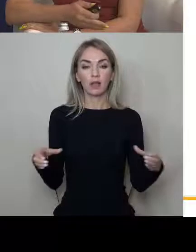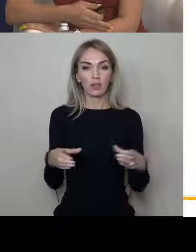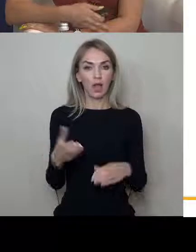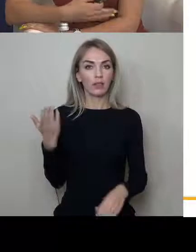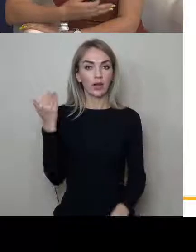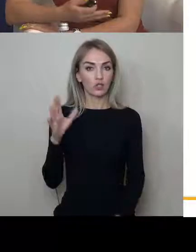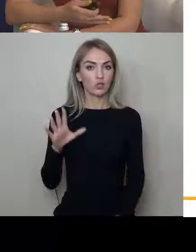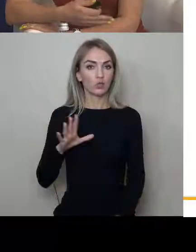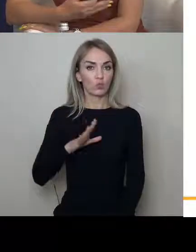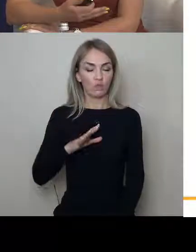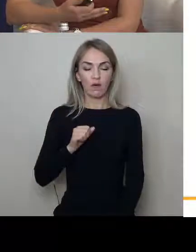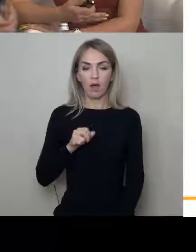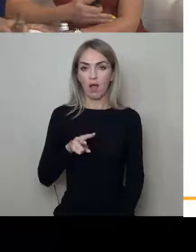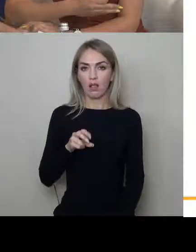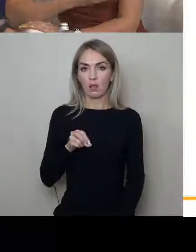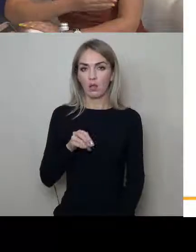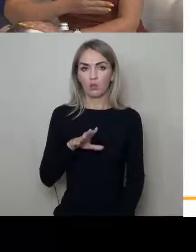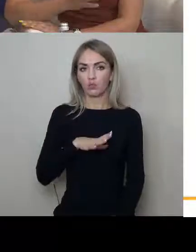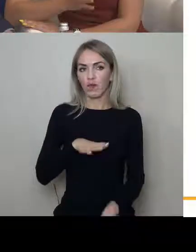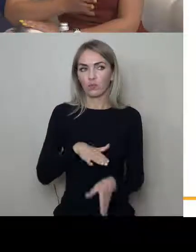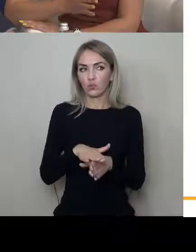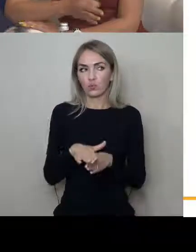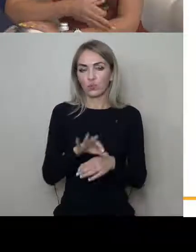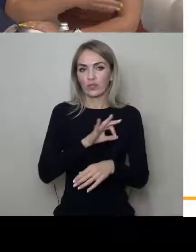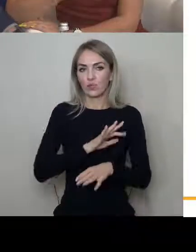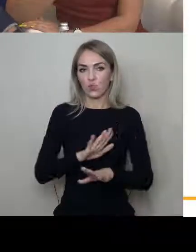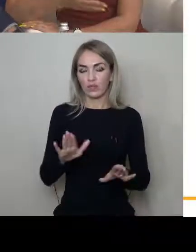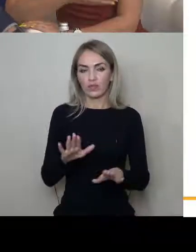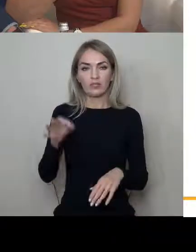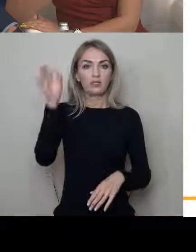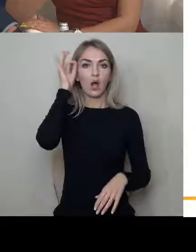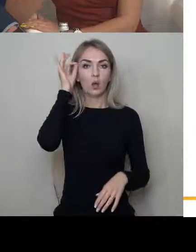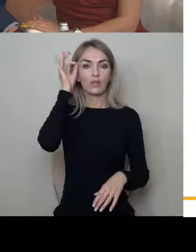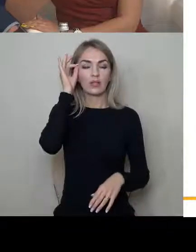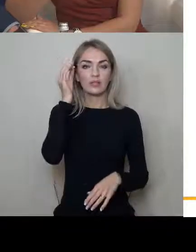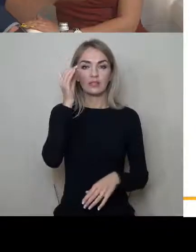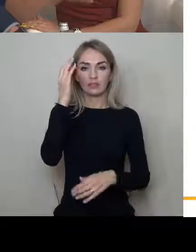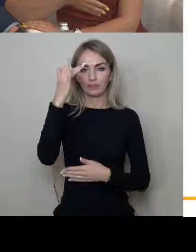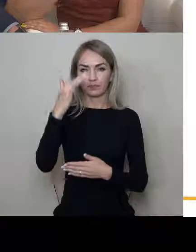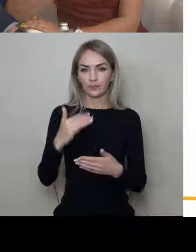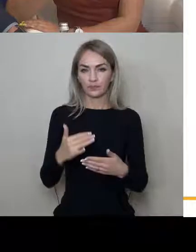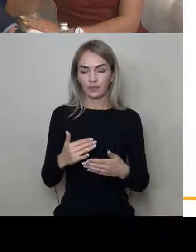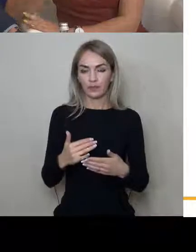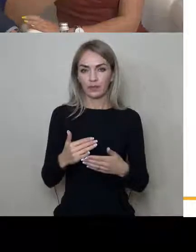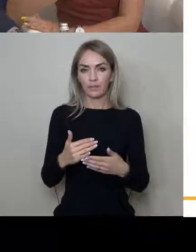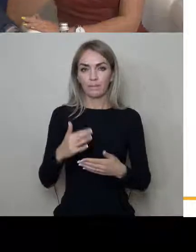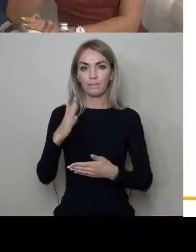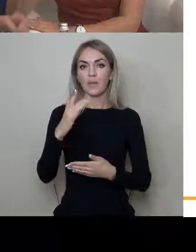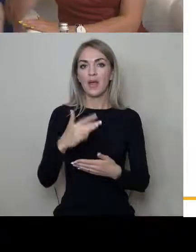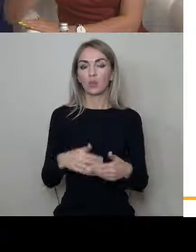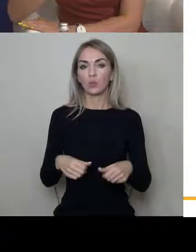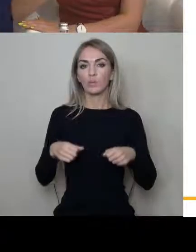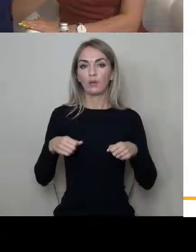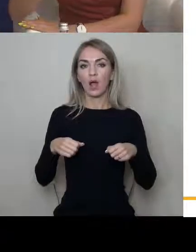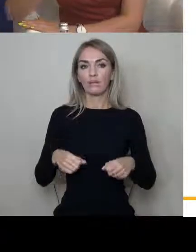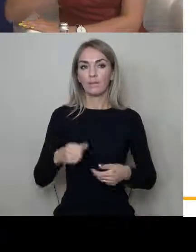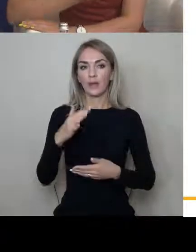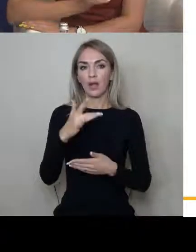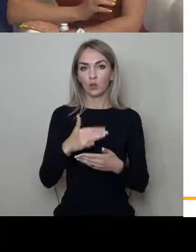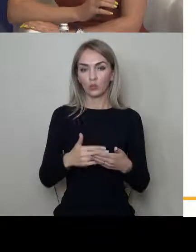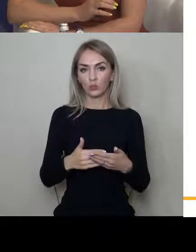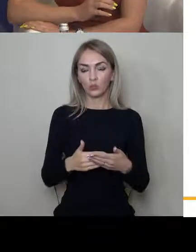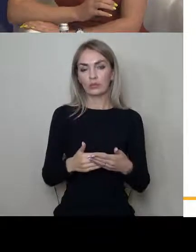one's duties by a commission member. We used to have that offense before, but however, it would be hard